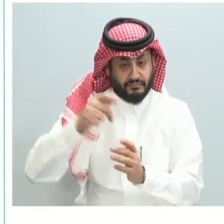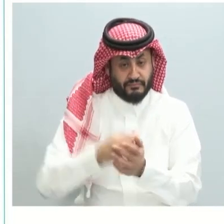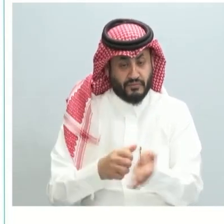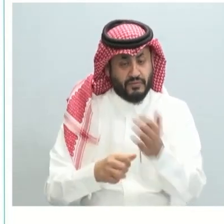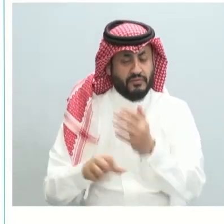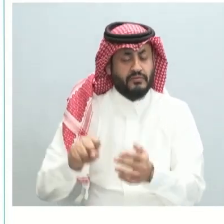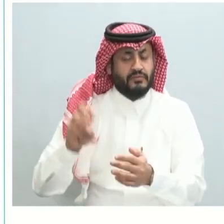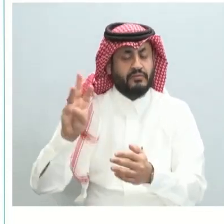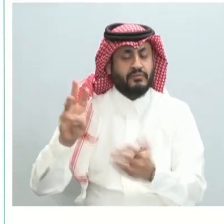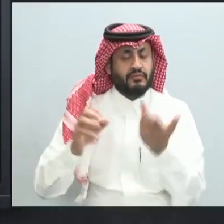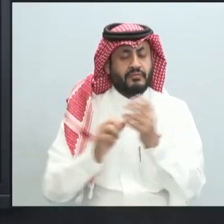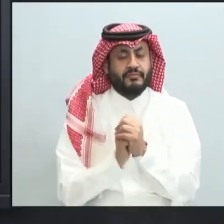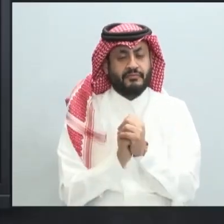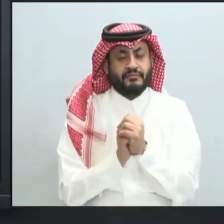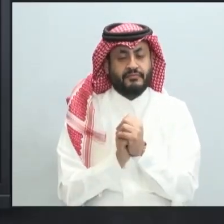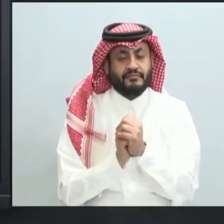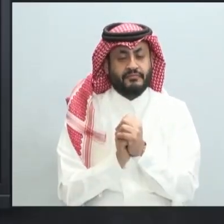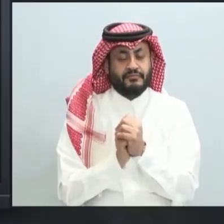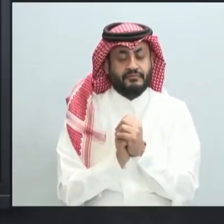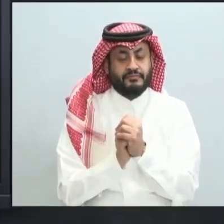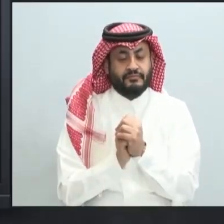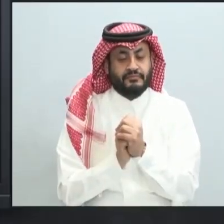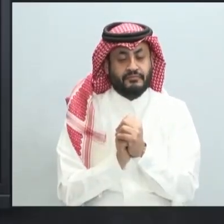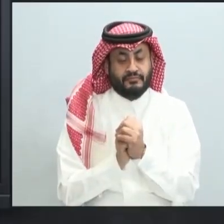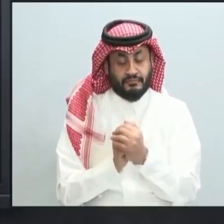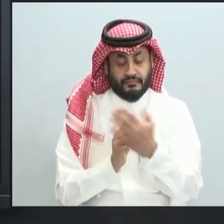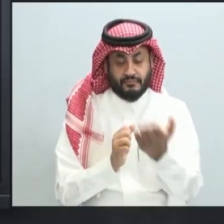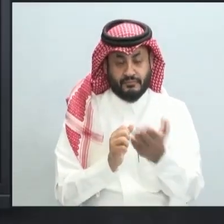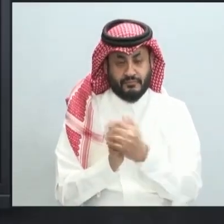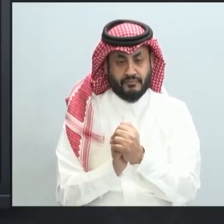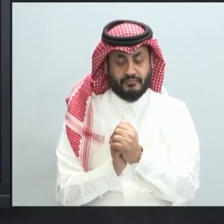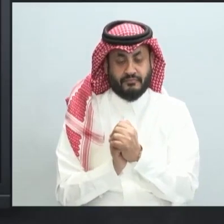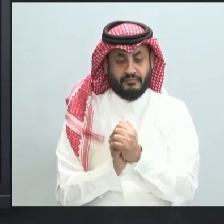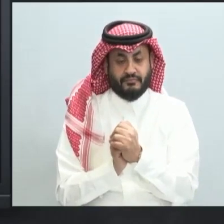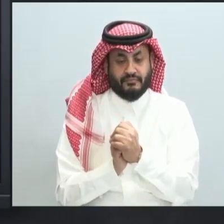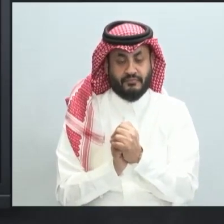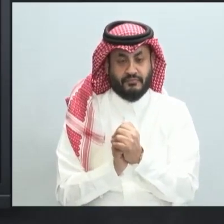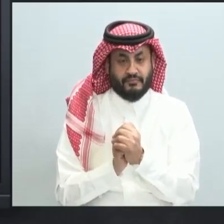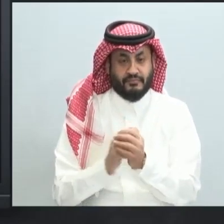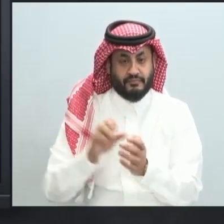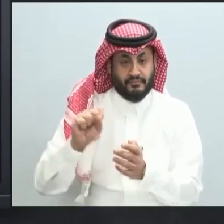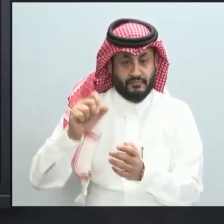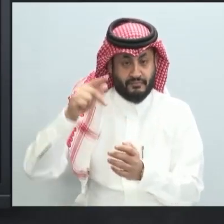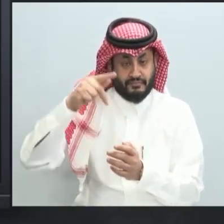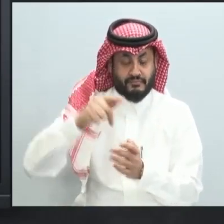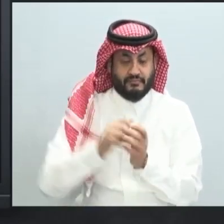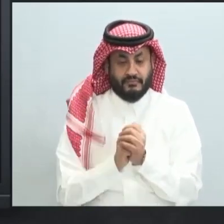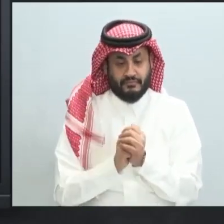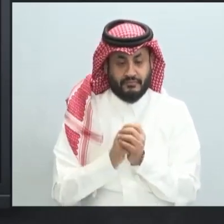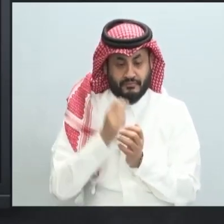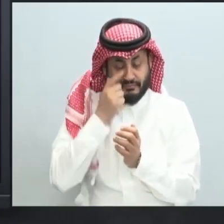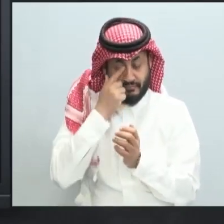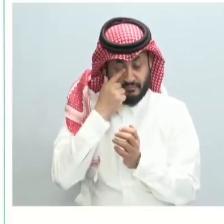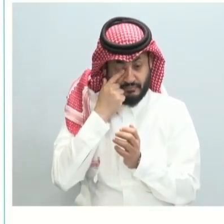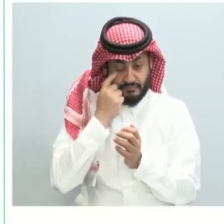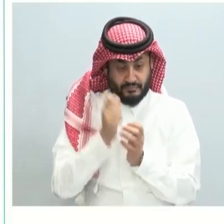P or S and W? We, of course, should complete it with S and P. So here